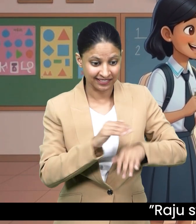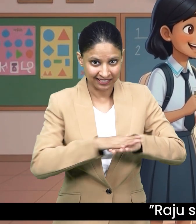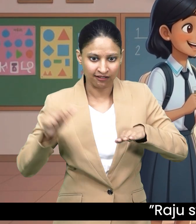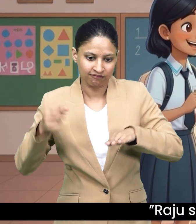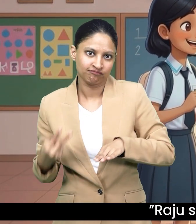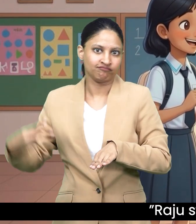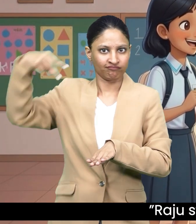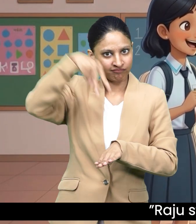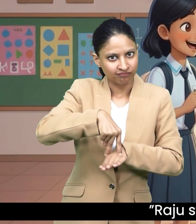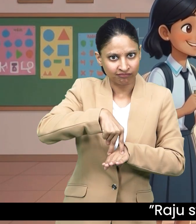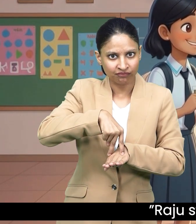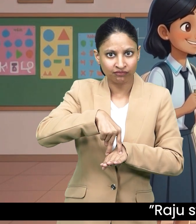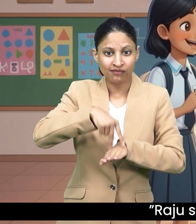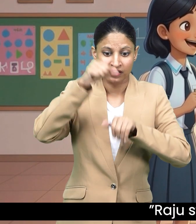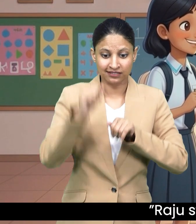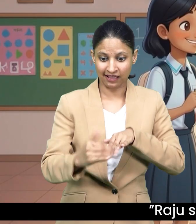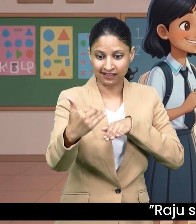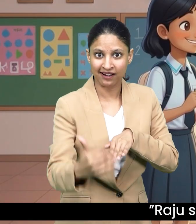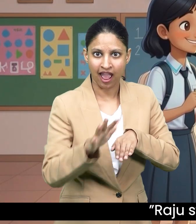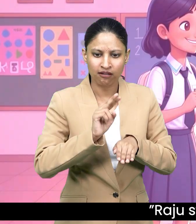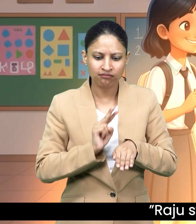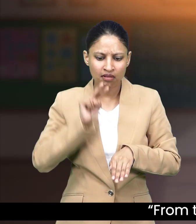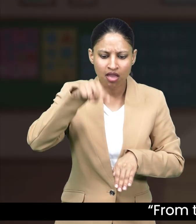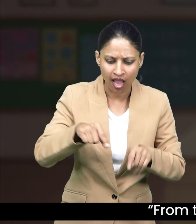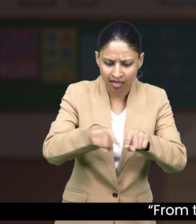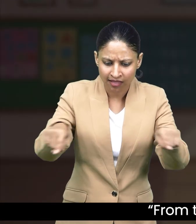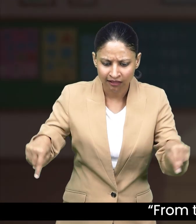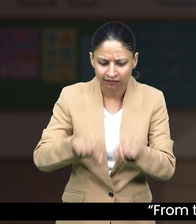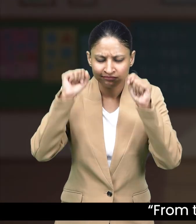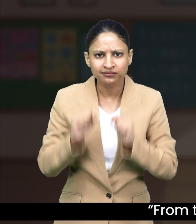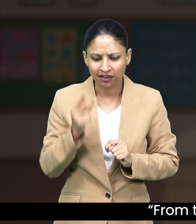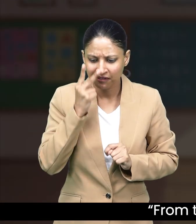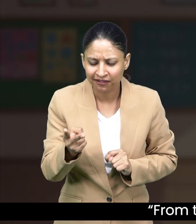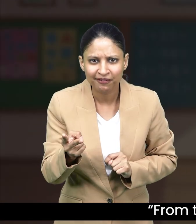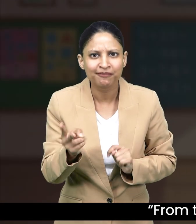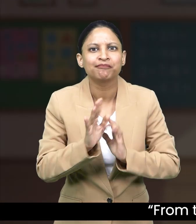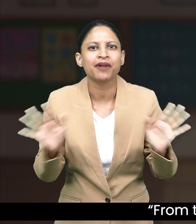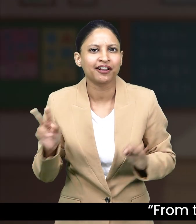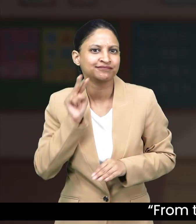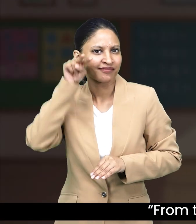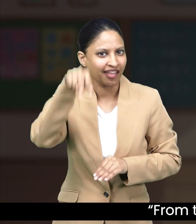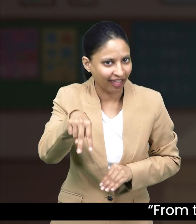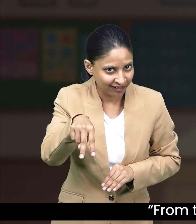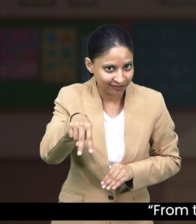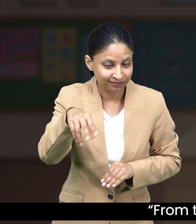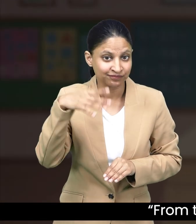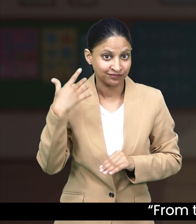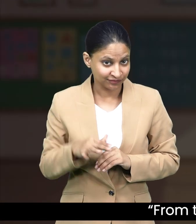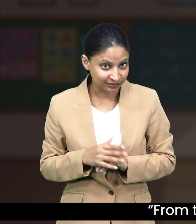Raju stood above the chair and said, "From the top, I can only see the seat."